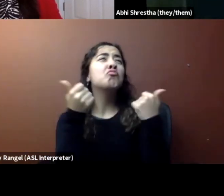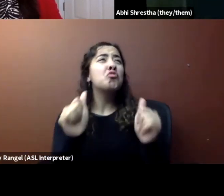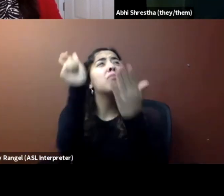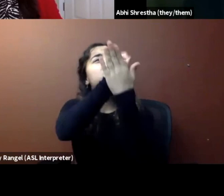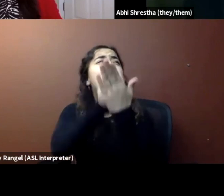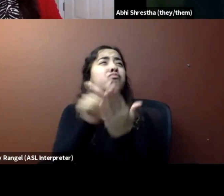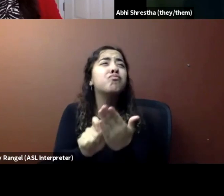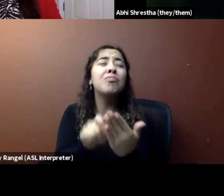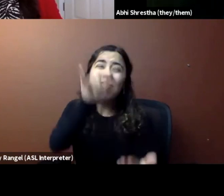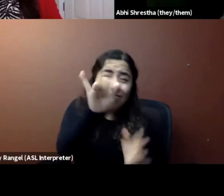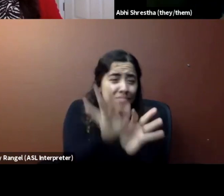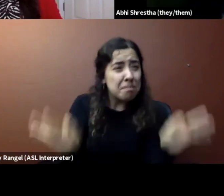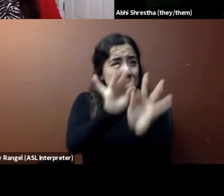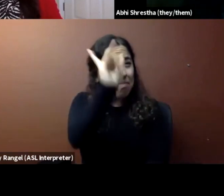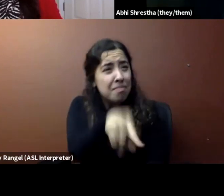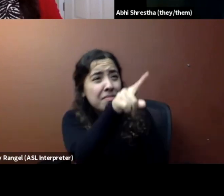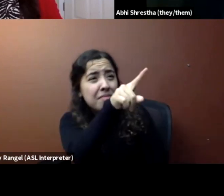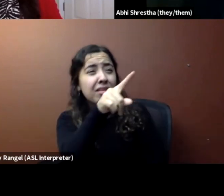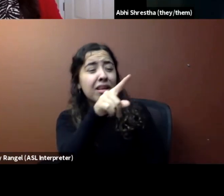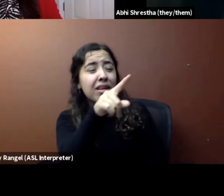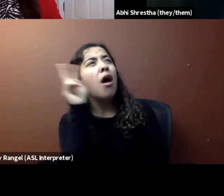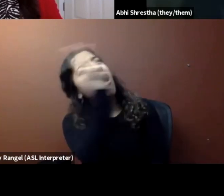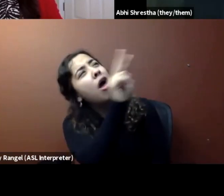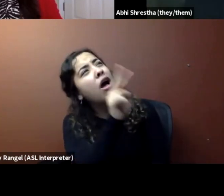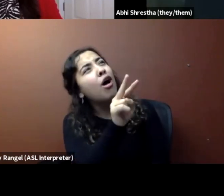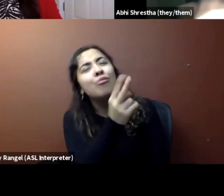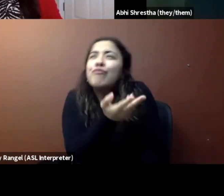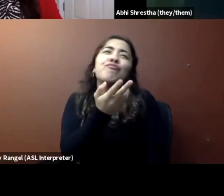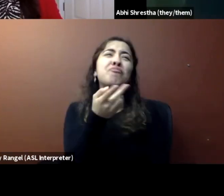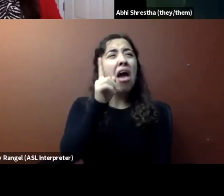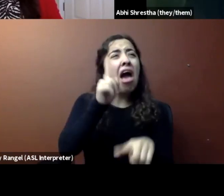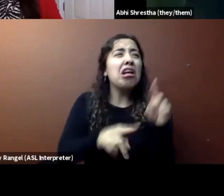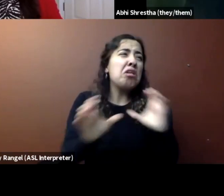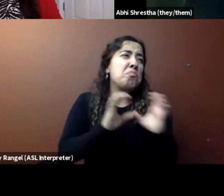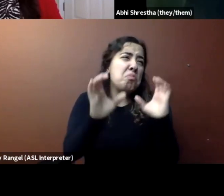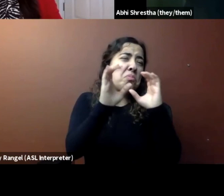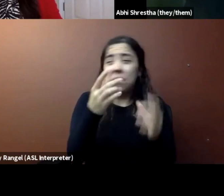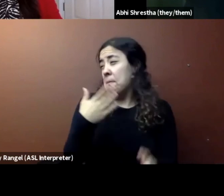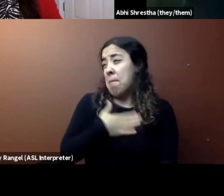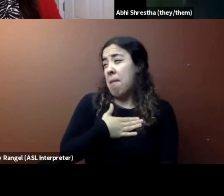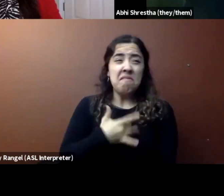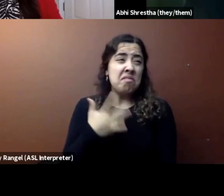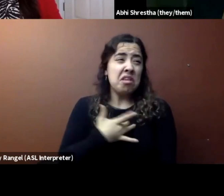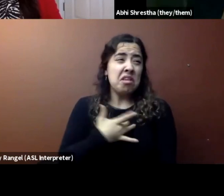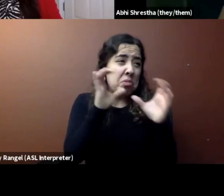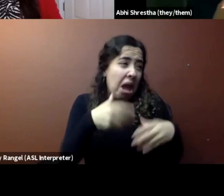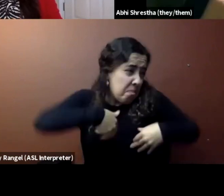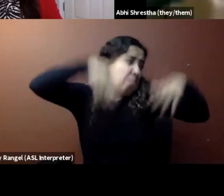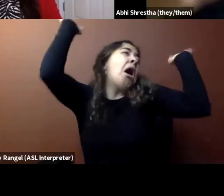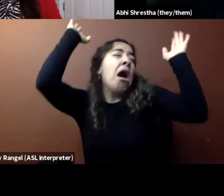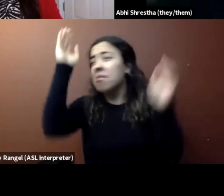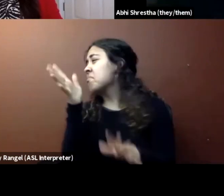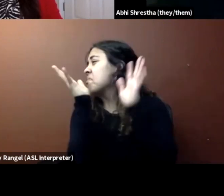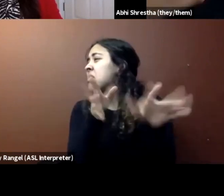know, this, I think, was seeing something and being like, oh, I can't communicate that, so I'm not going to. Just like, it doesn't keep